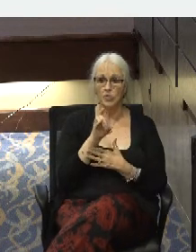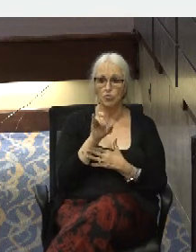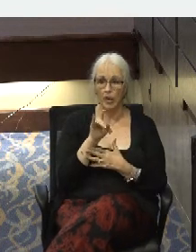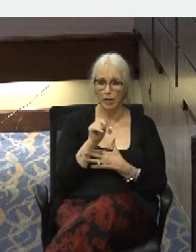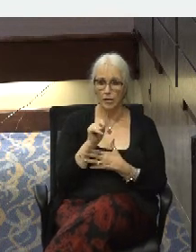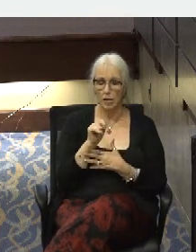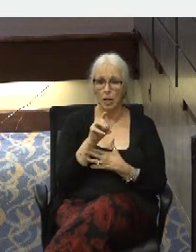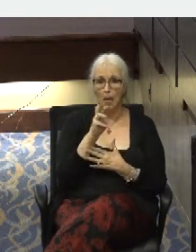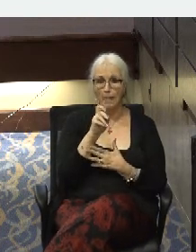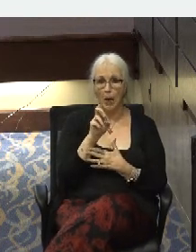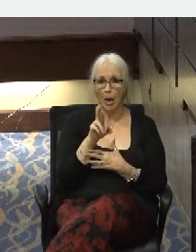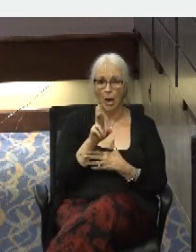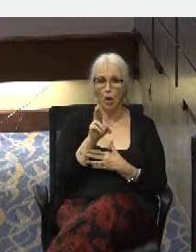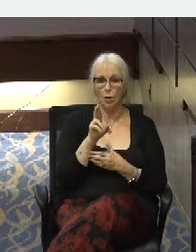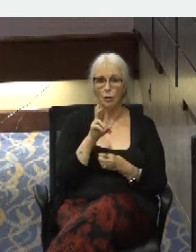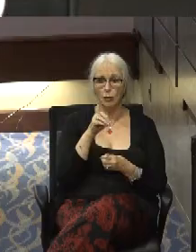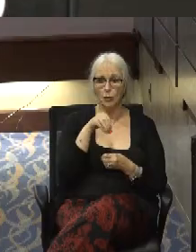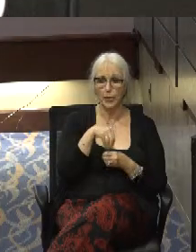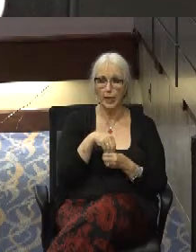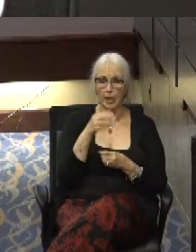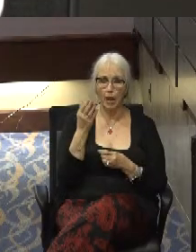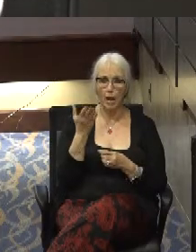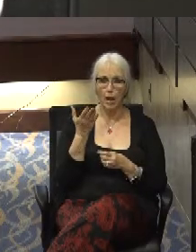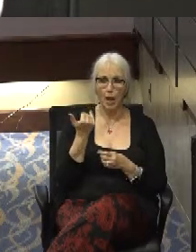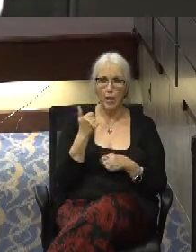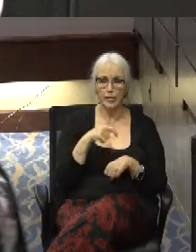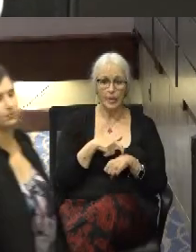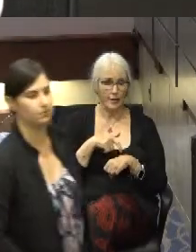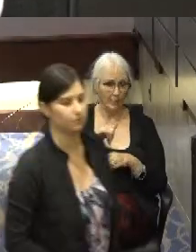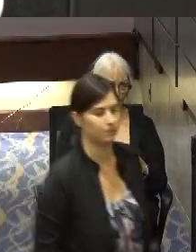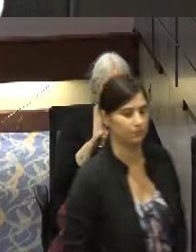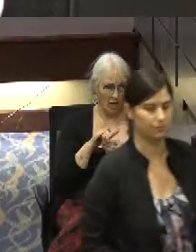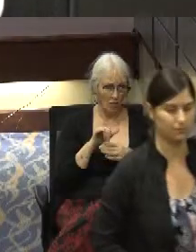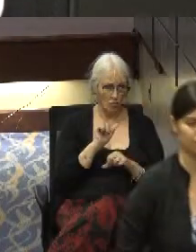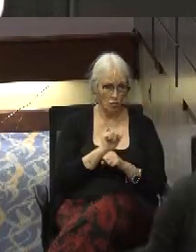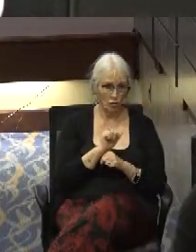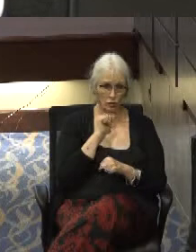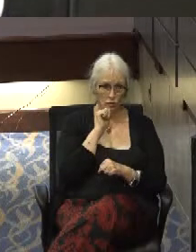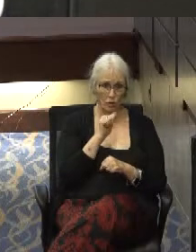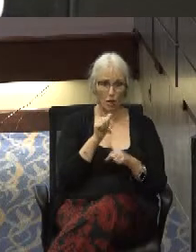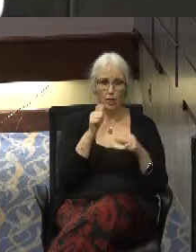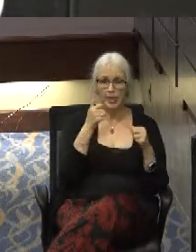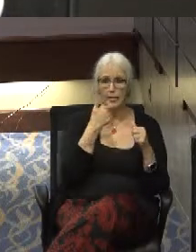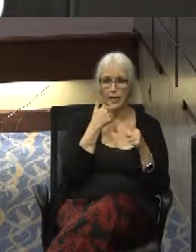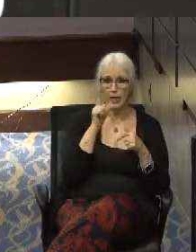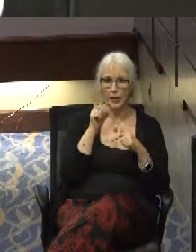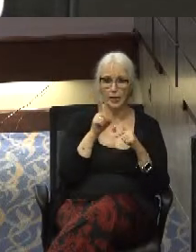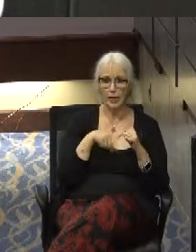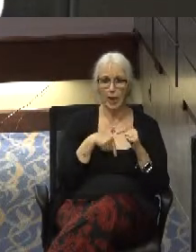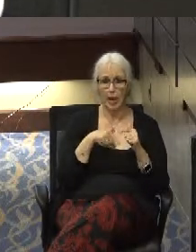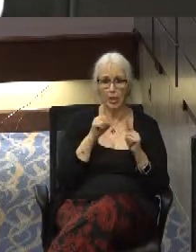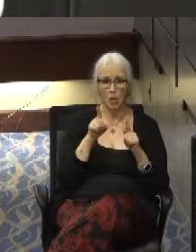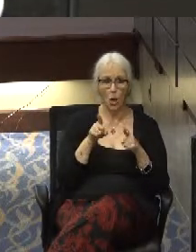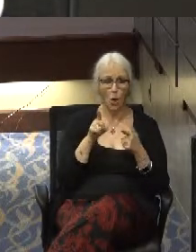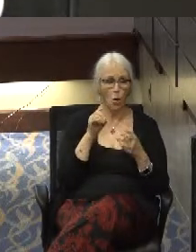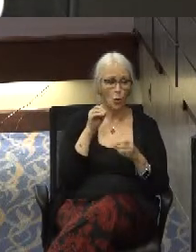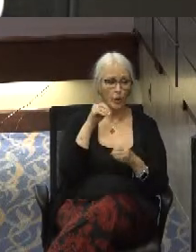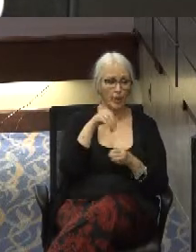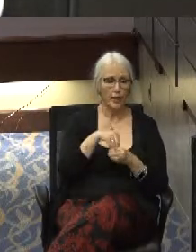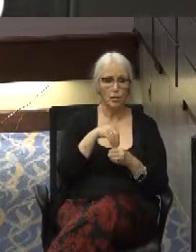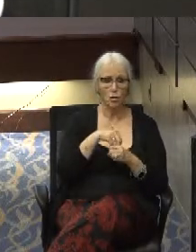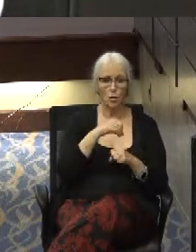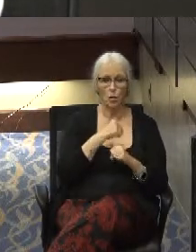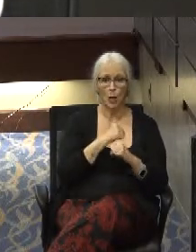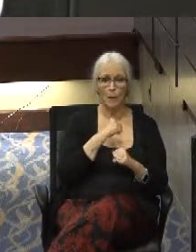there the last time, is that in effect or not? Where he said he could not go into